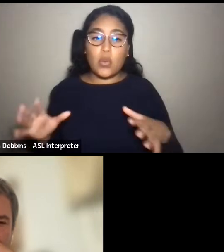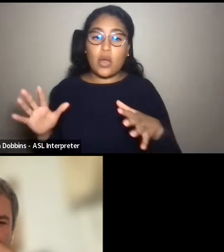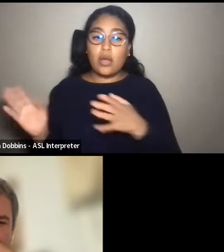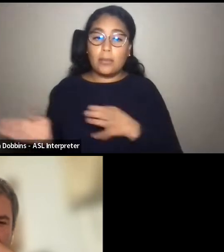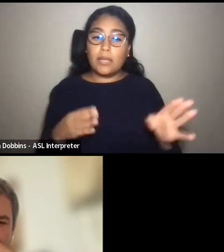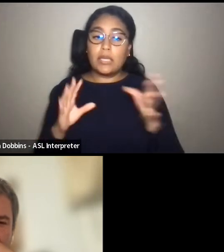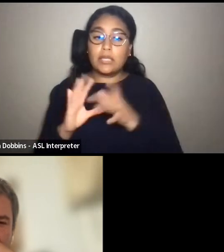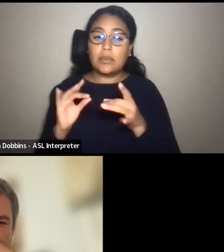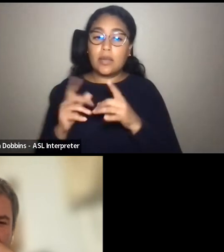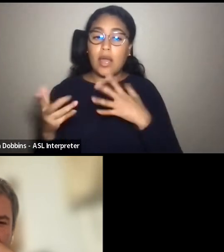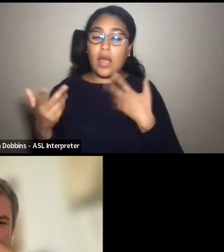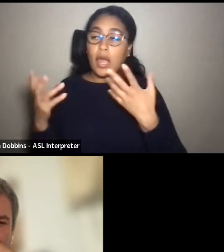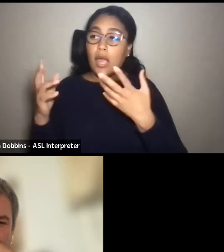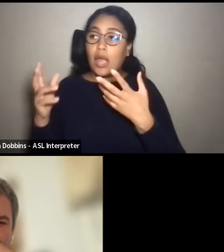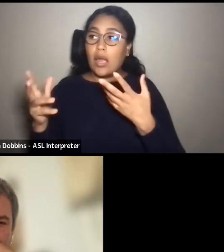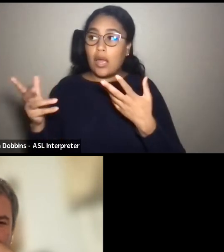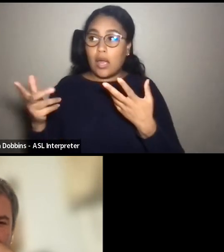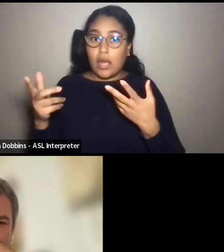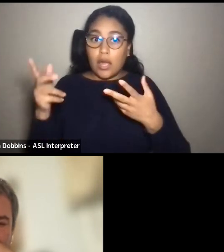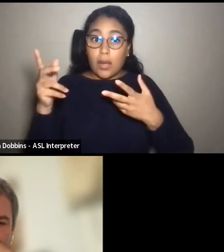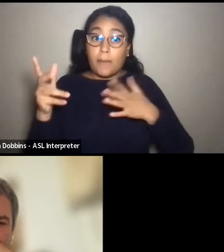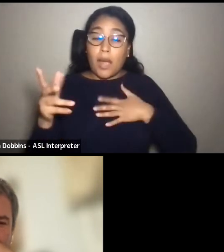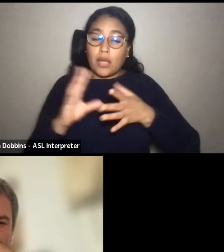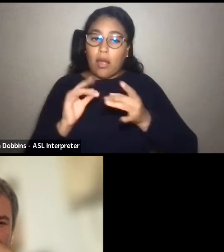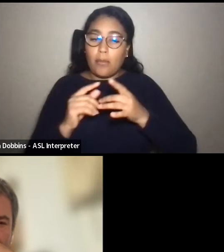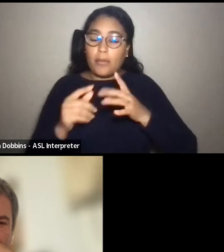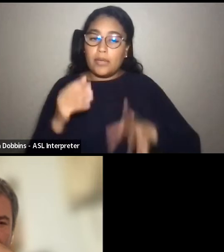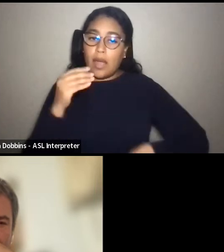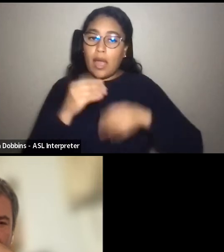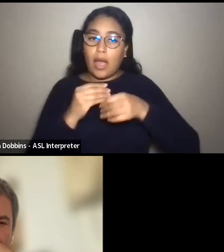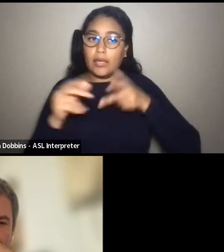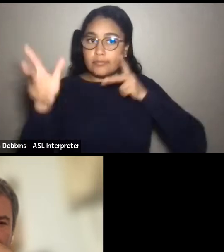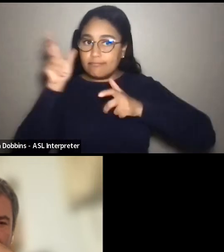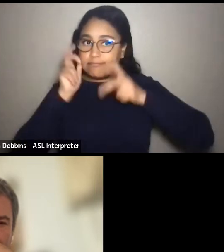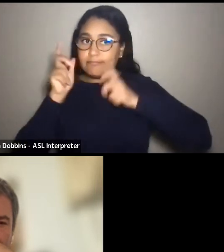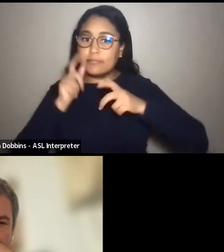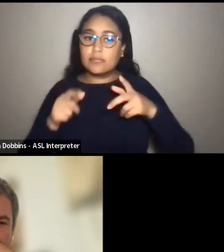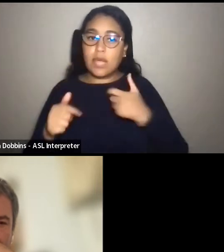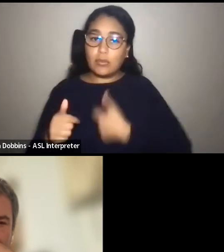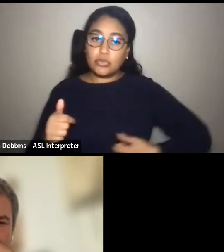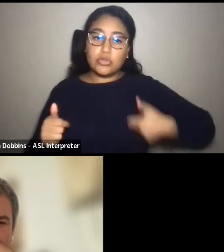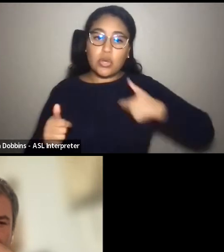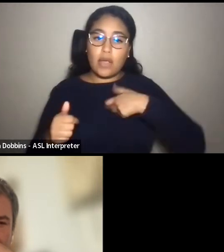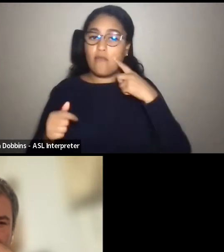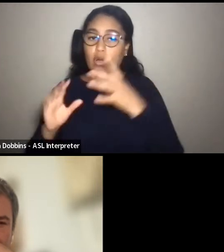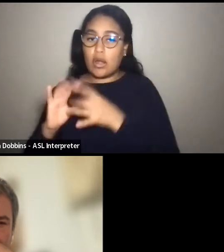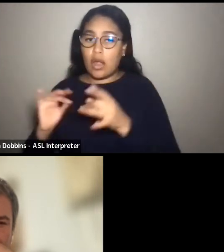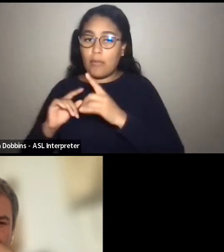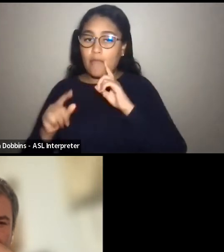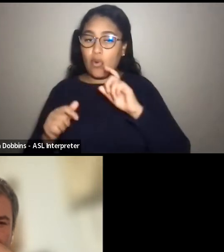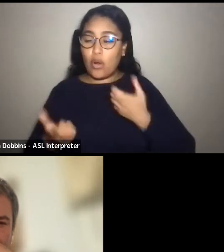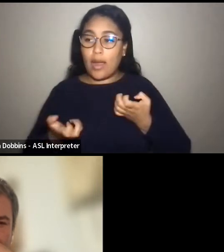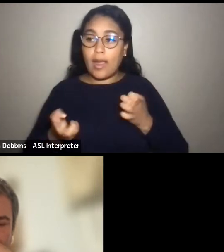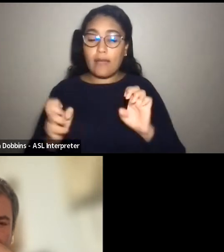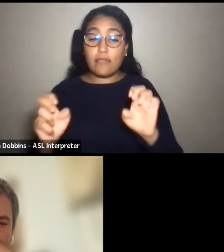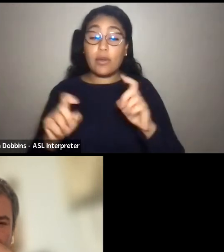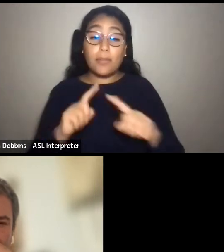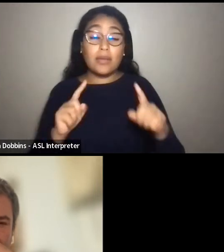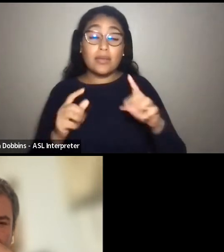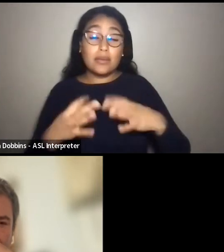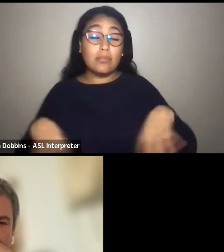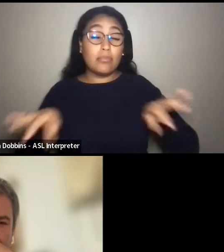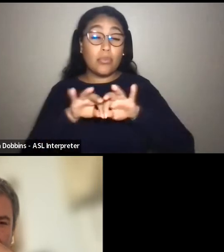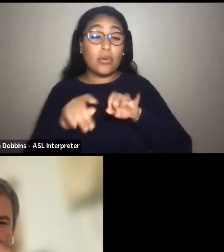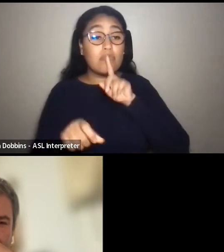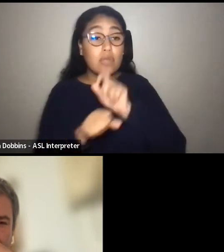is really to what I'm hearing here. And I thank everyone for sincere apologies, for comments, for the effort. But I think what's important, it doesn't